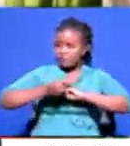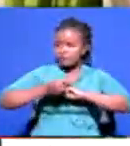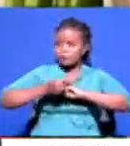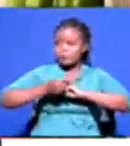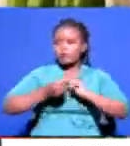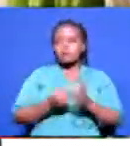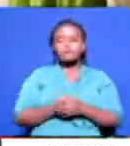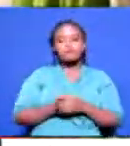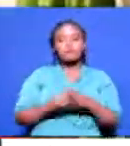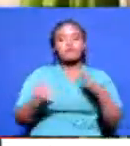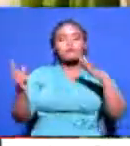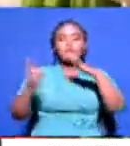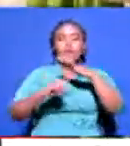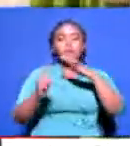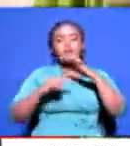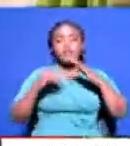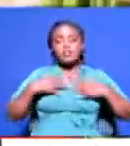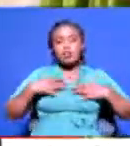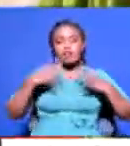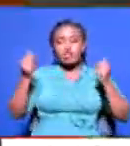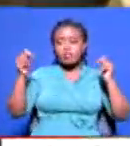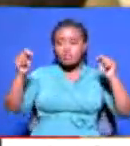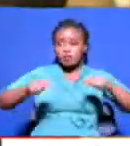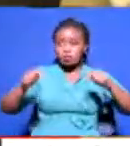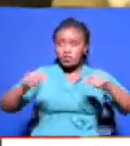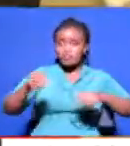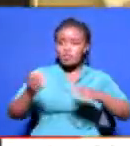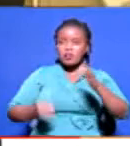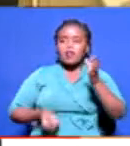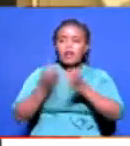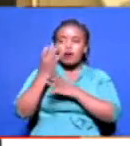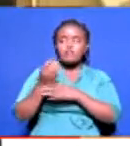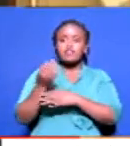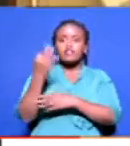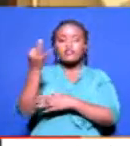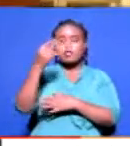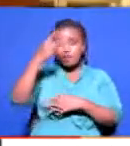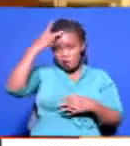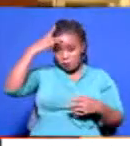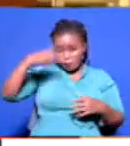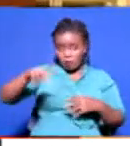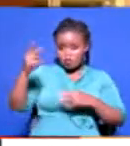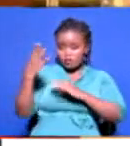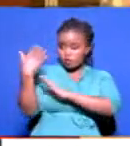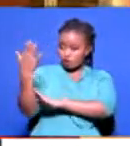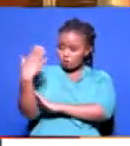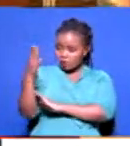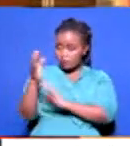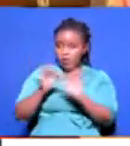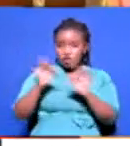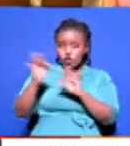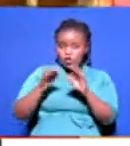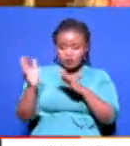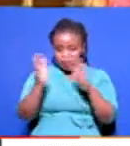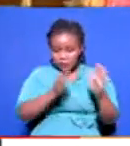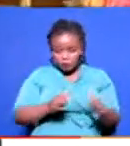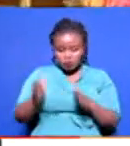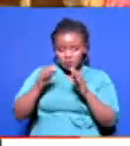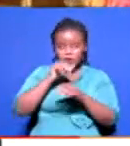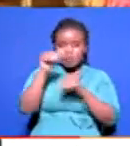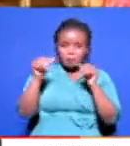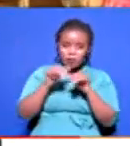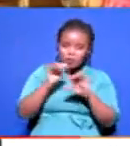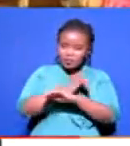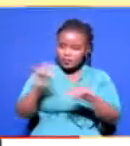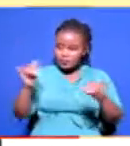The Ministry of Health on Tuesday launched 3 additional policy documents to provide a framework for the implementation of sanitation and